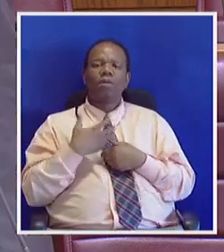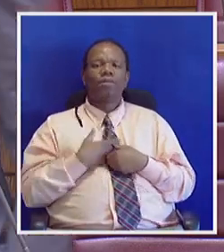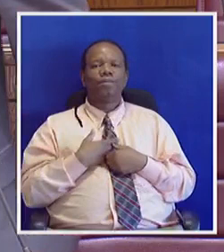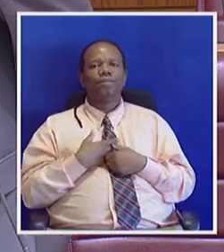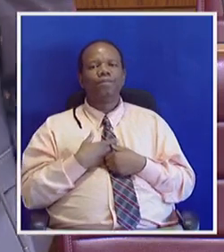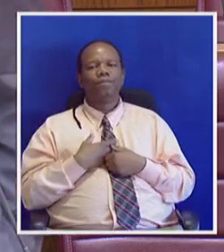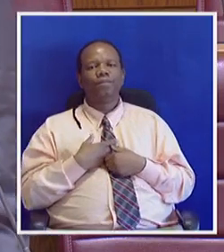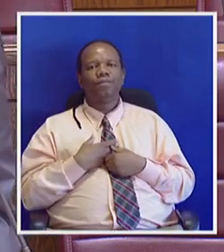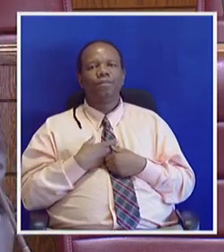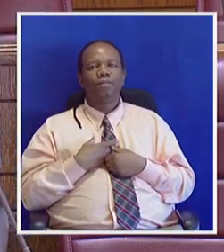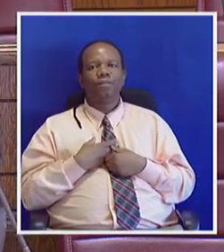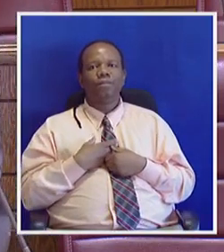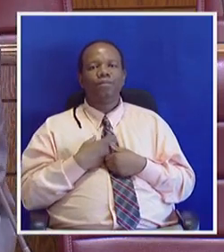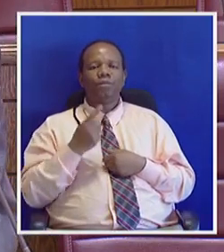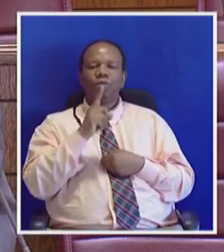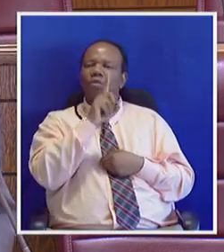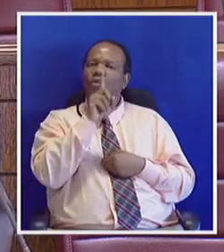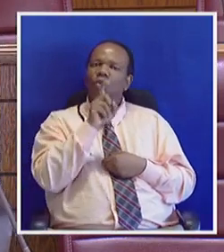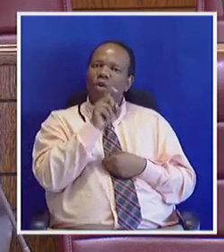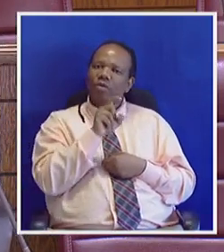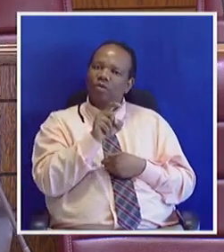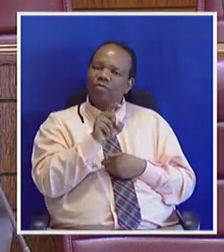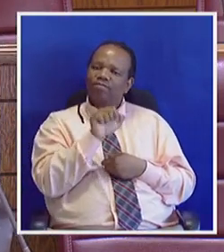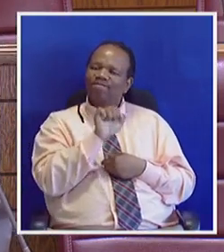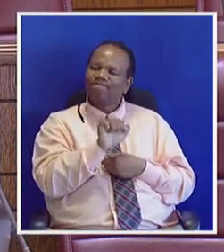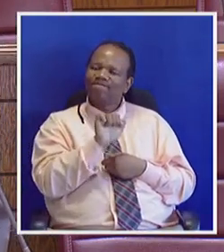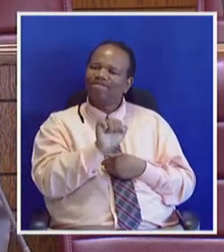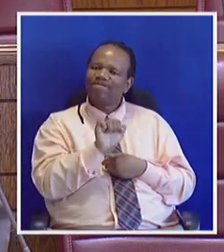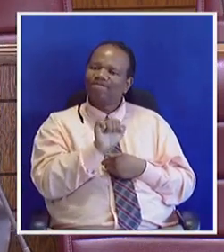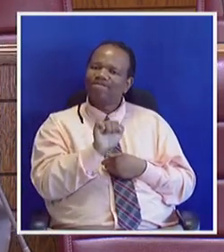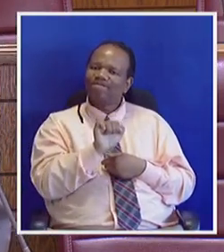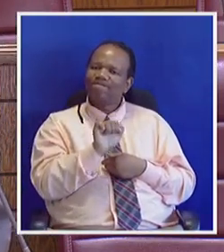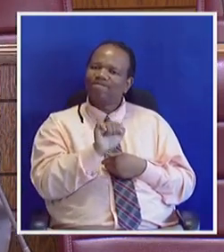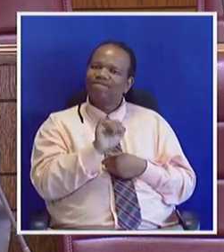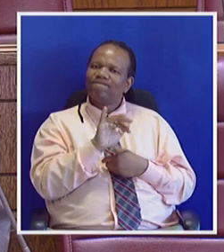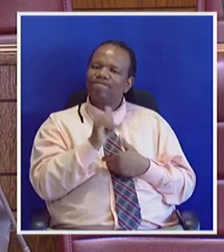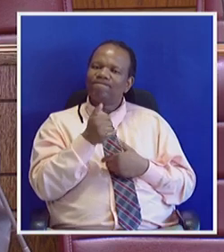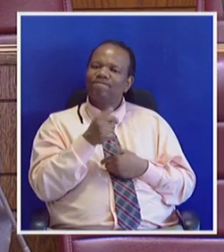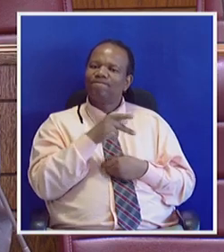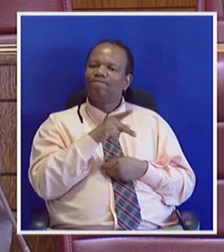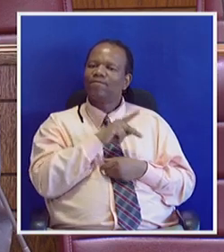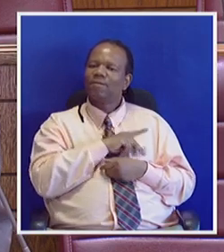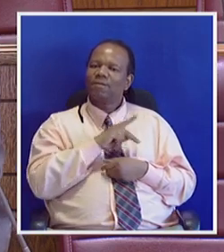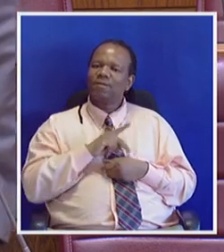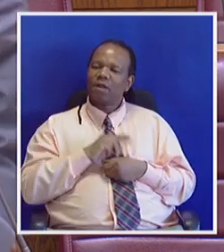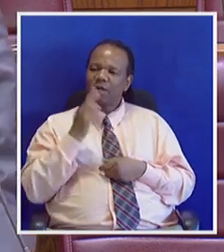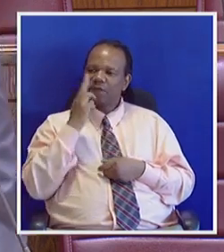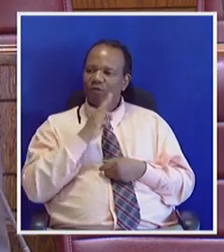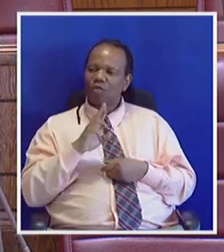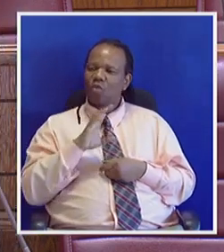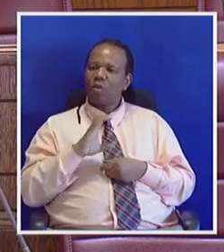be, what are the recommendations of the presidential review on state entities?